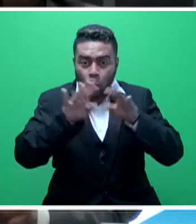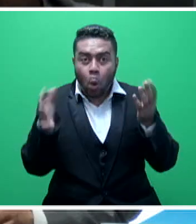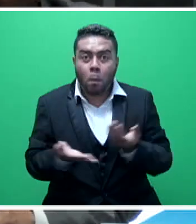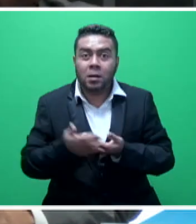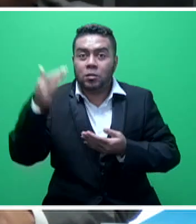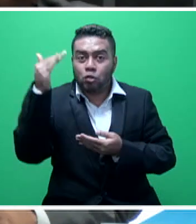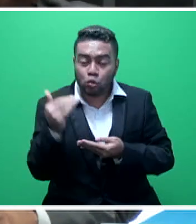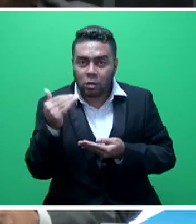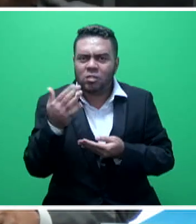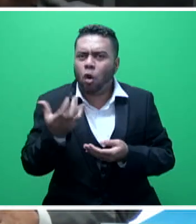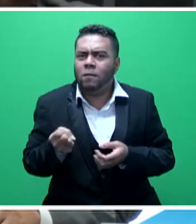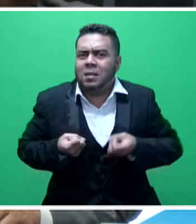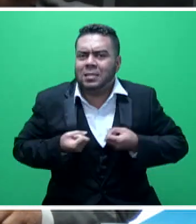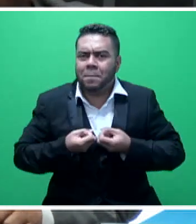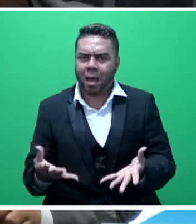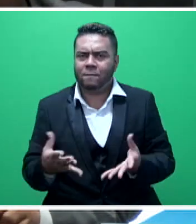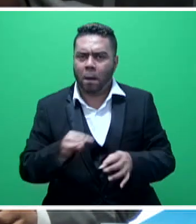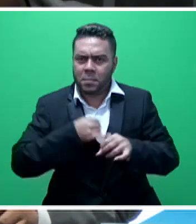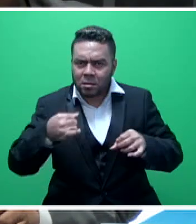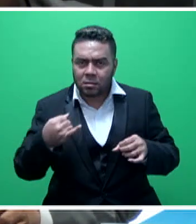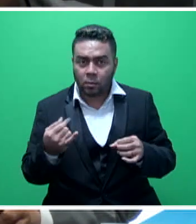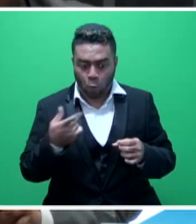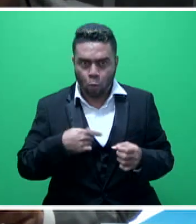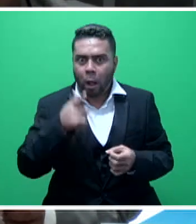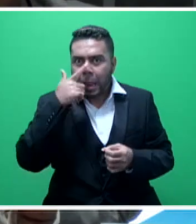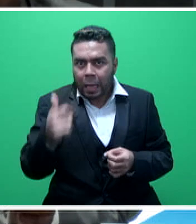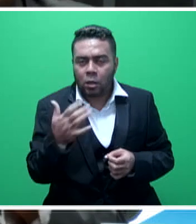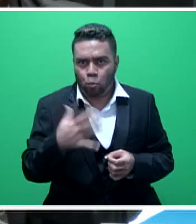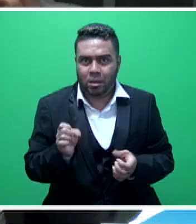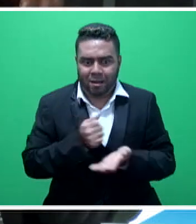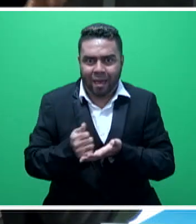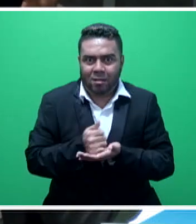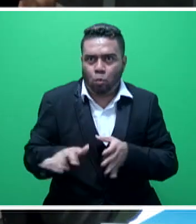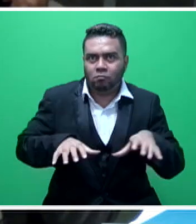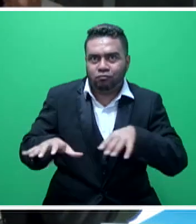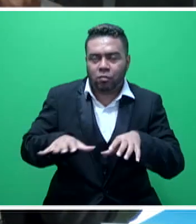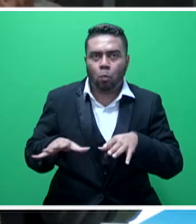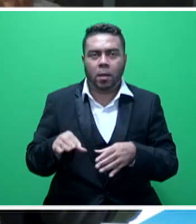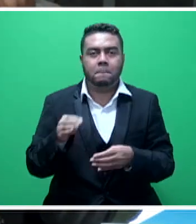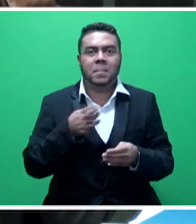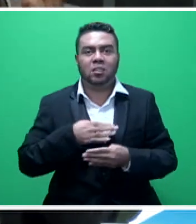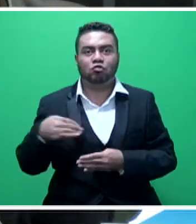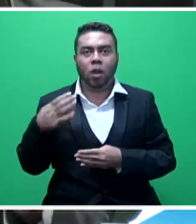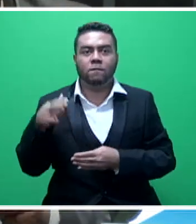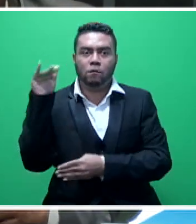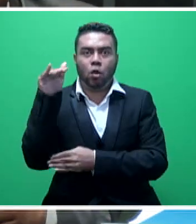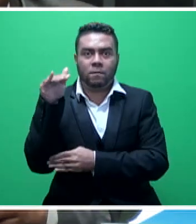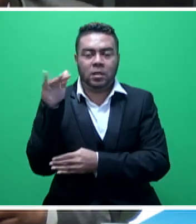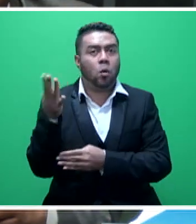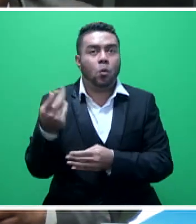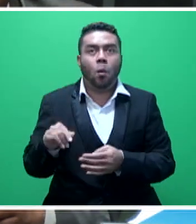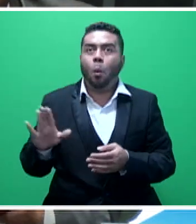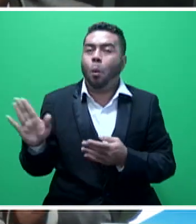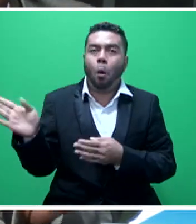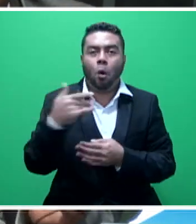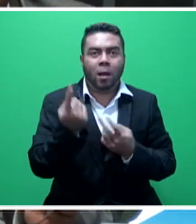followed suit. We were quite fortunate that we were able to act quickly and coordinate with the Ministry of Foreign Affairs and the Fiji missions abroad to